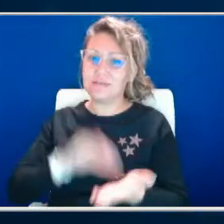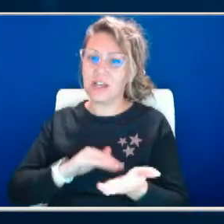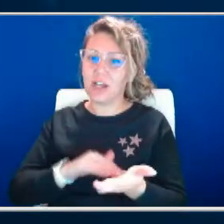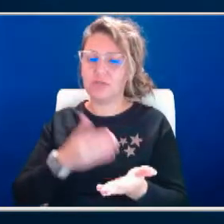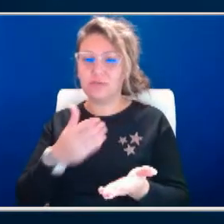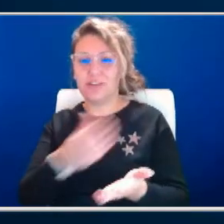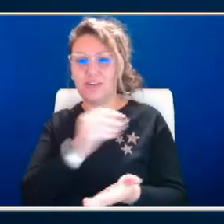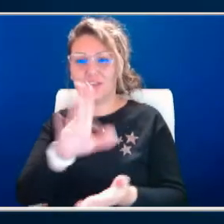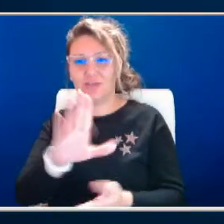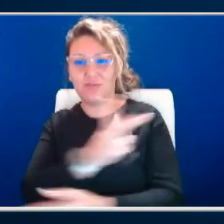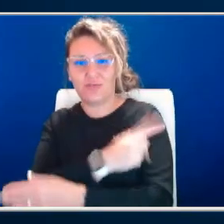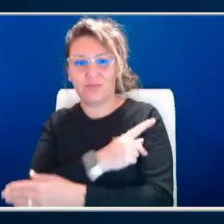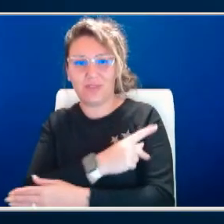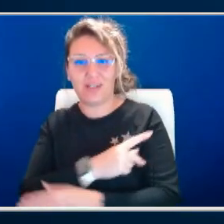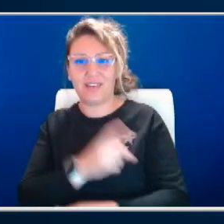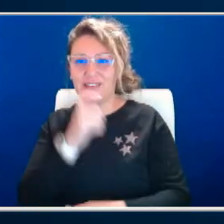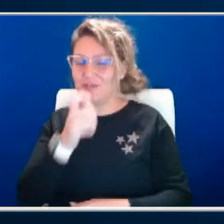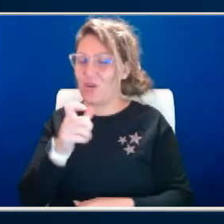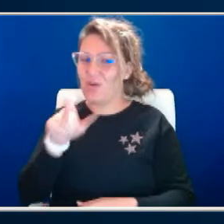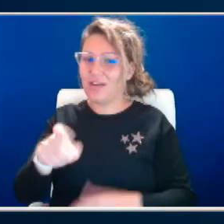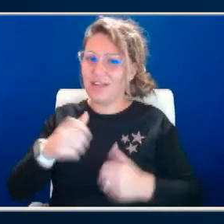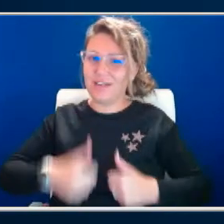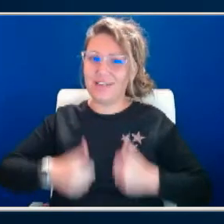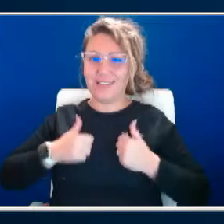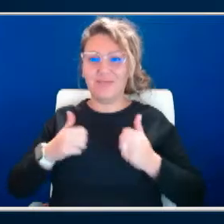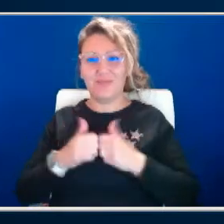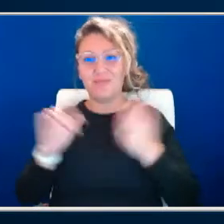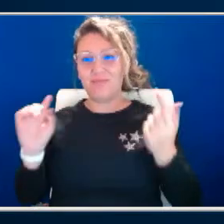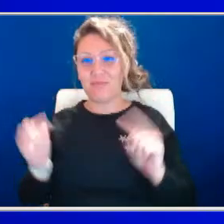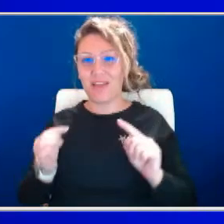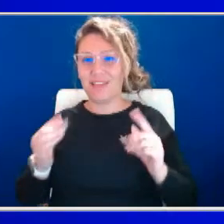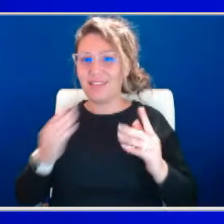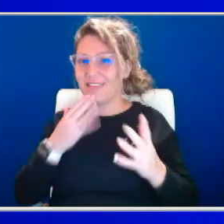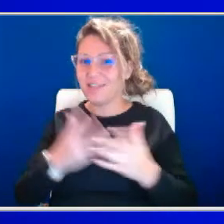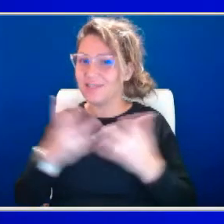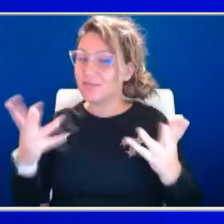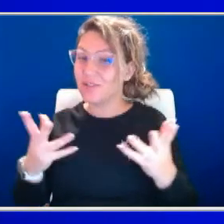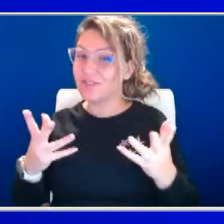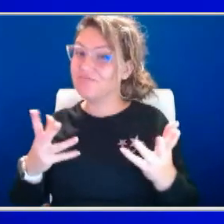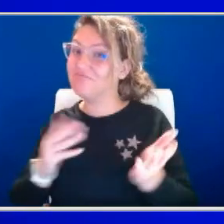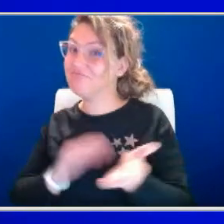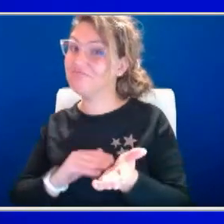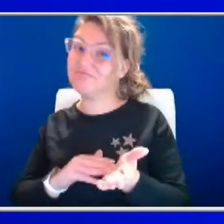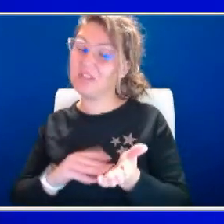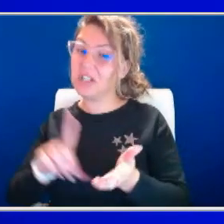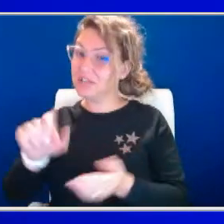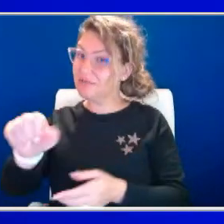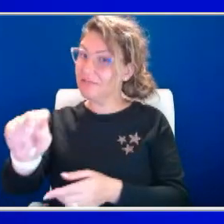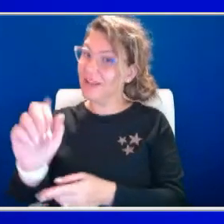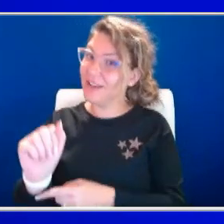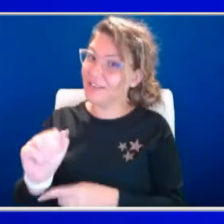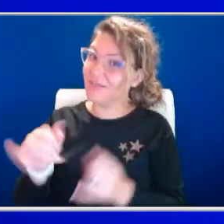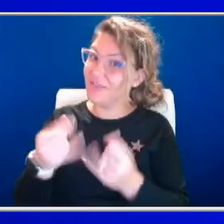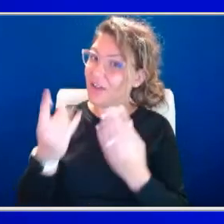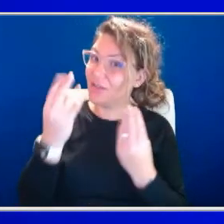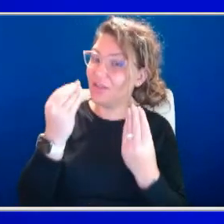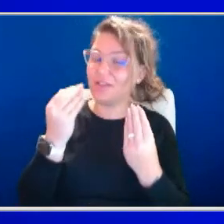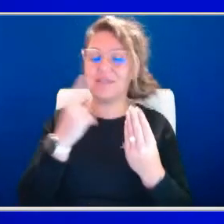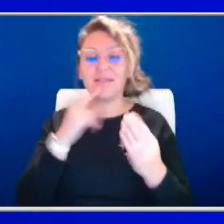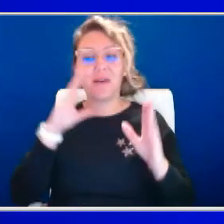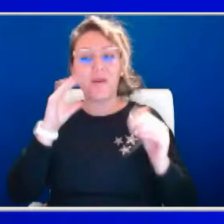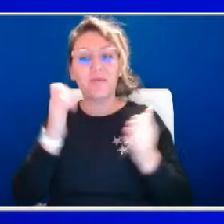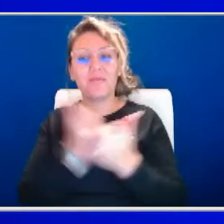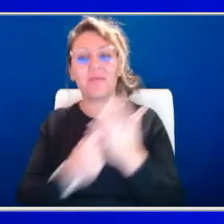You don't have to live in pain. Doc, thanks so much. Appreciate you. Dr. Hawkinson, final thoughts today. Yeah, I mean, hope everybody had a good start to the